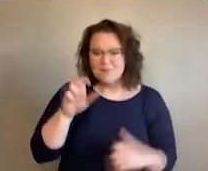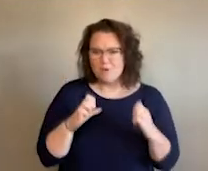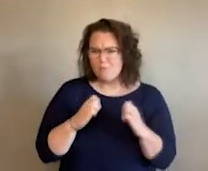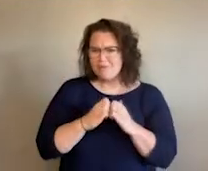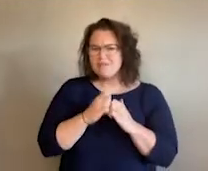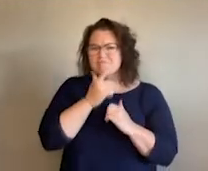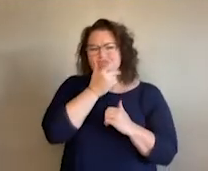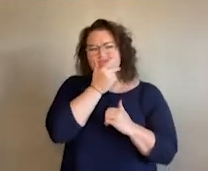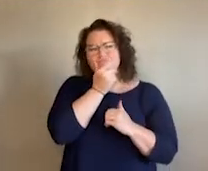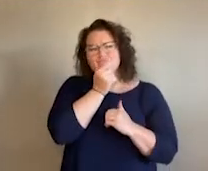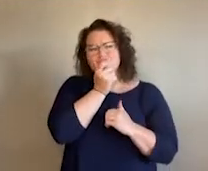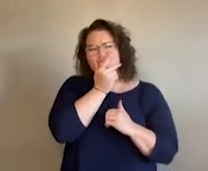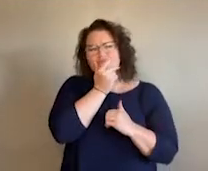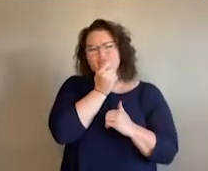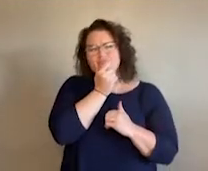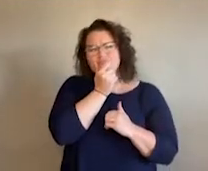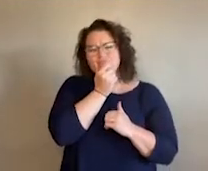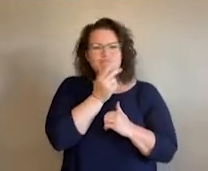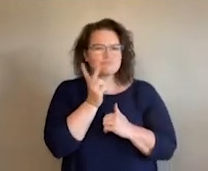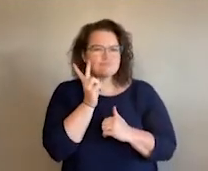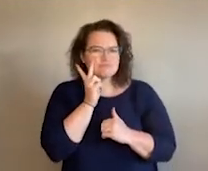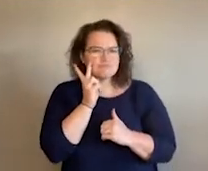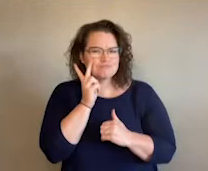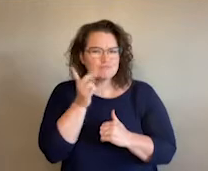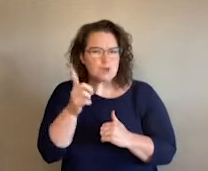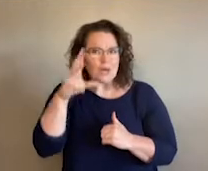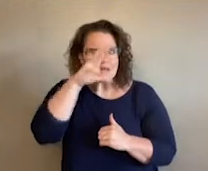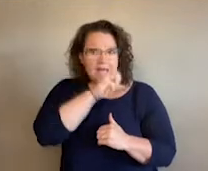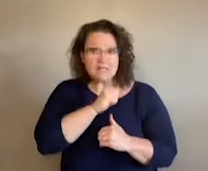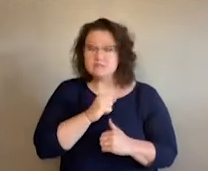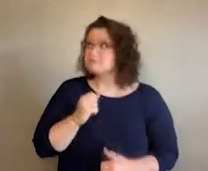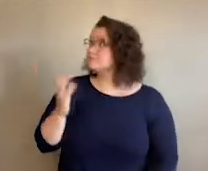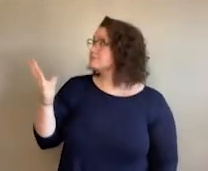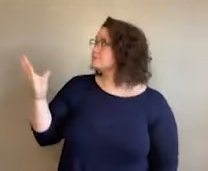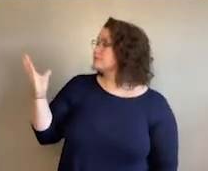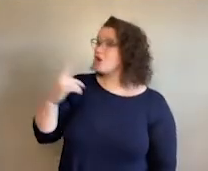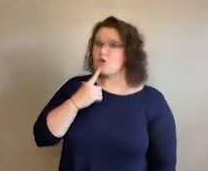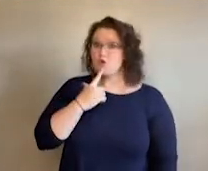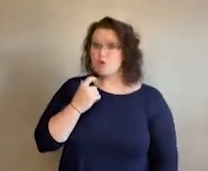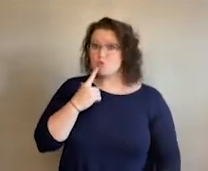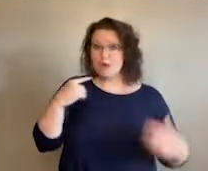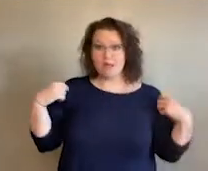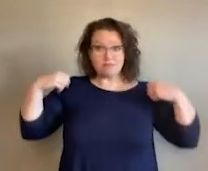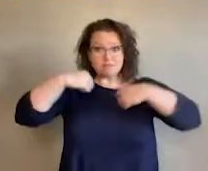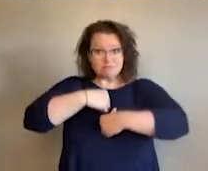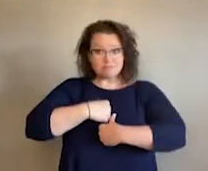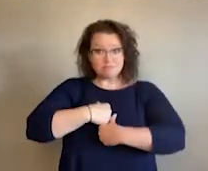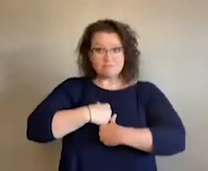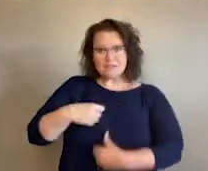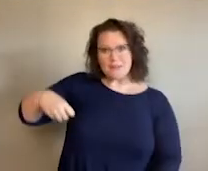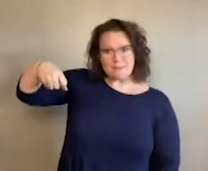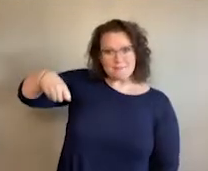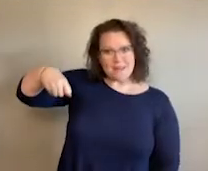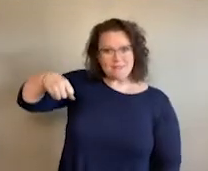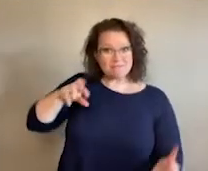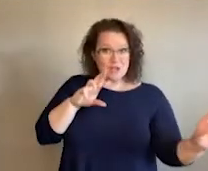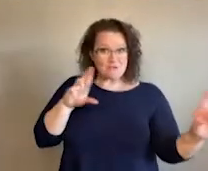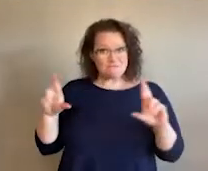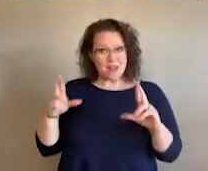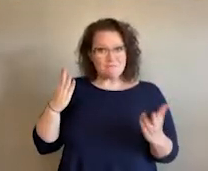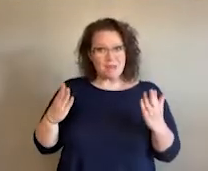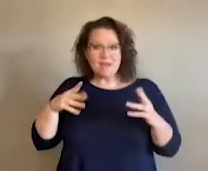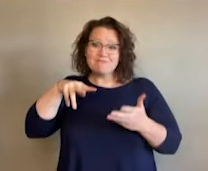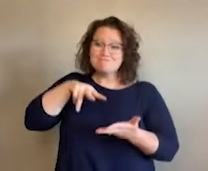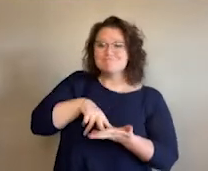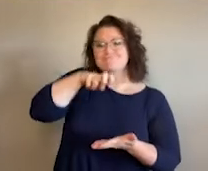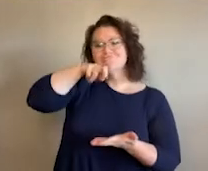with, see what you've got as far as our clues today. I've got a red cape on, got my basket ready to maybe go